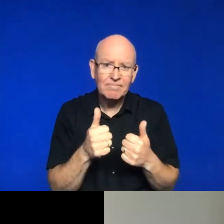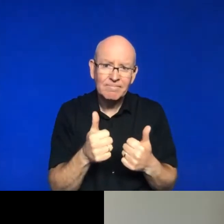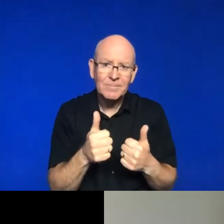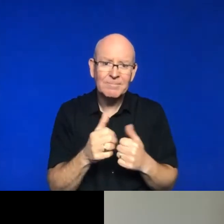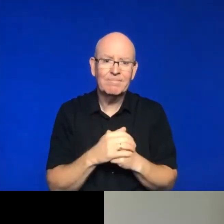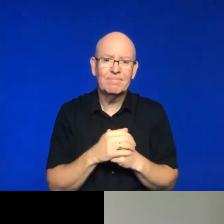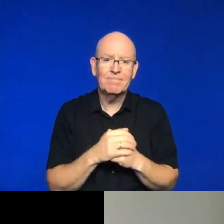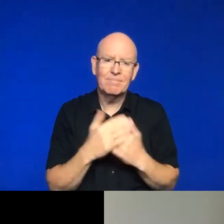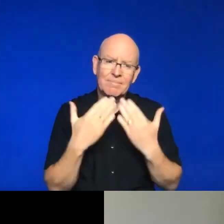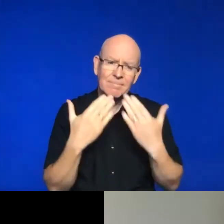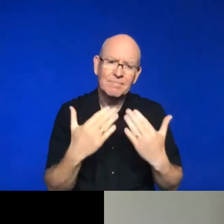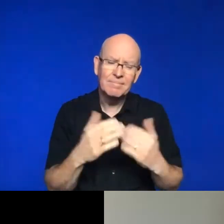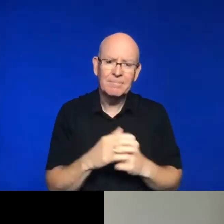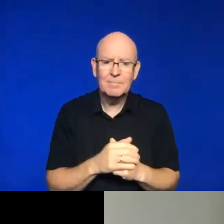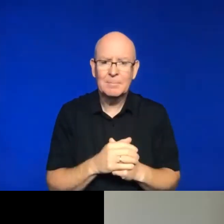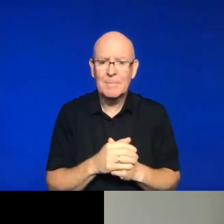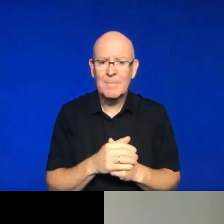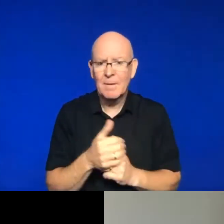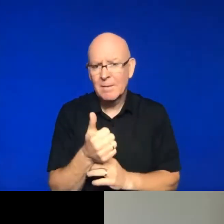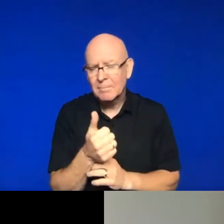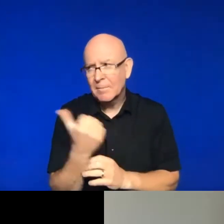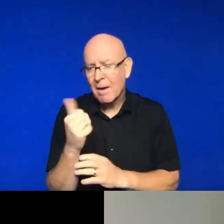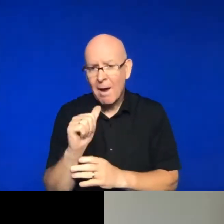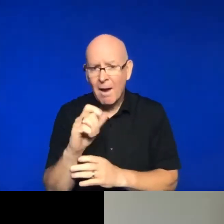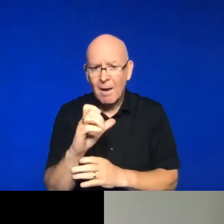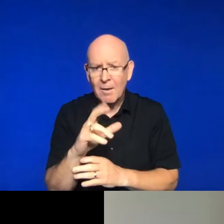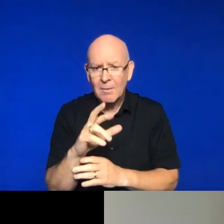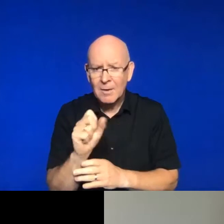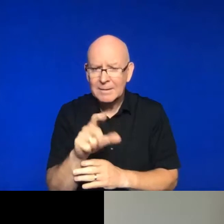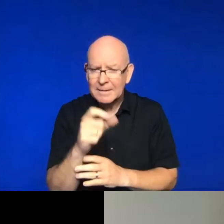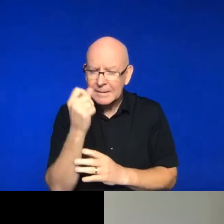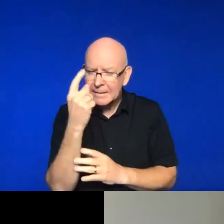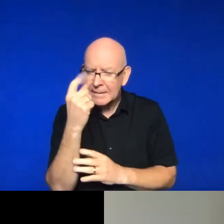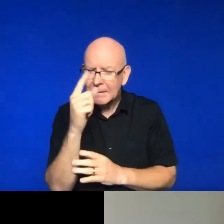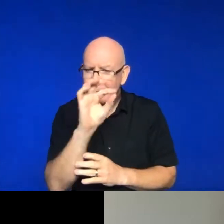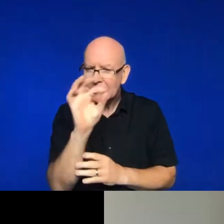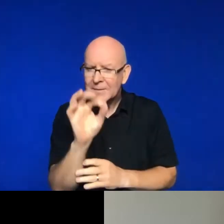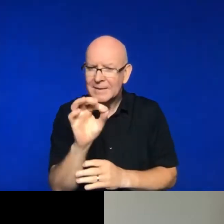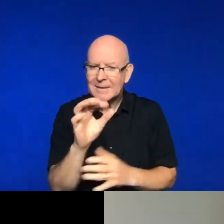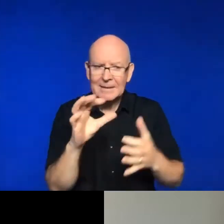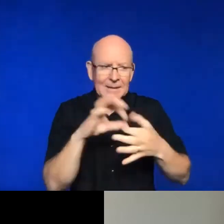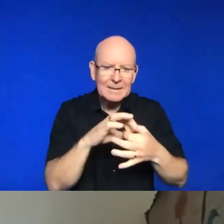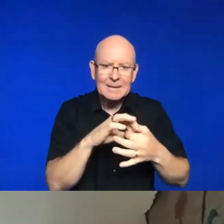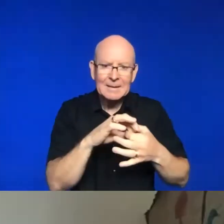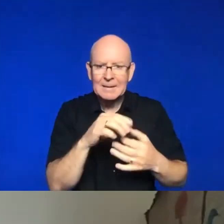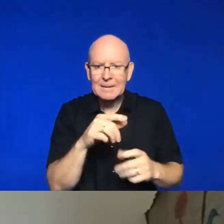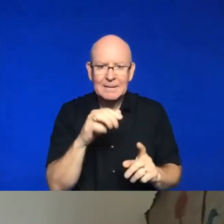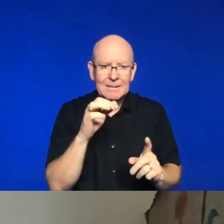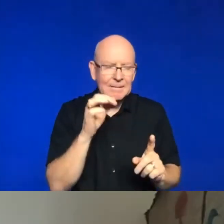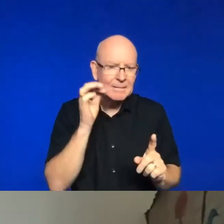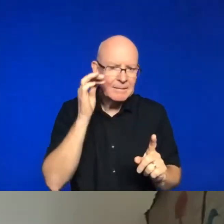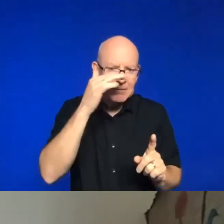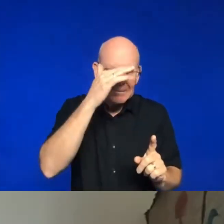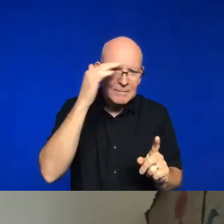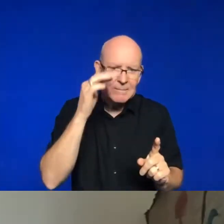health, of sexual and reproductive health, and the extent to which those services are considered